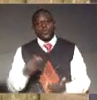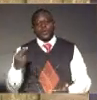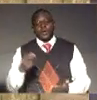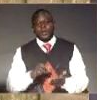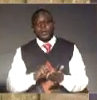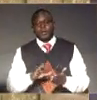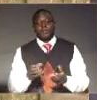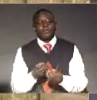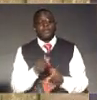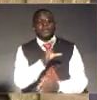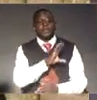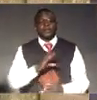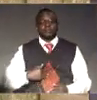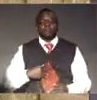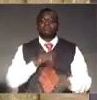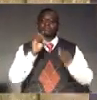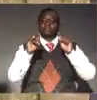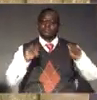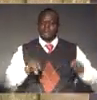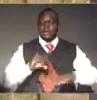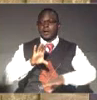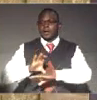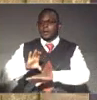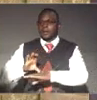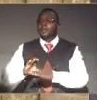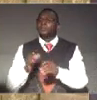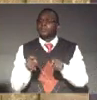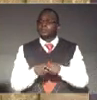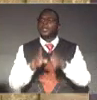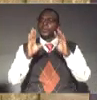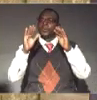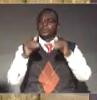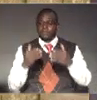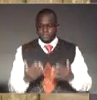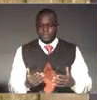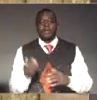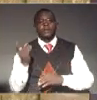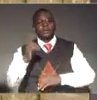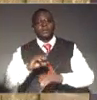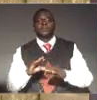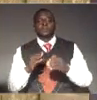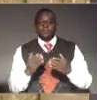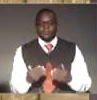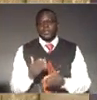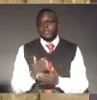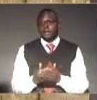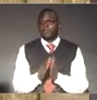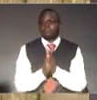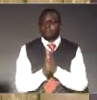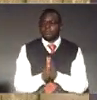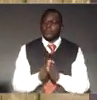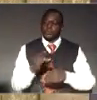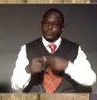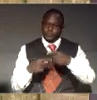so many Christians thronged different churches to, to celebrate that day. And some of the stories that we've been running